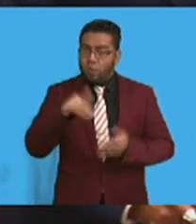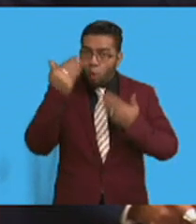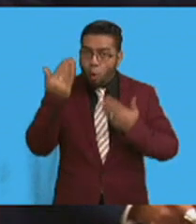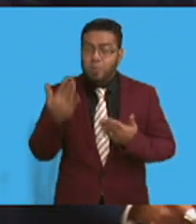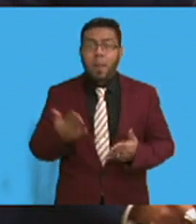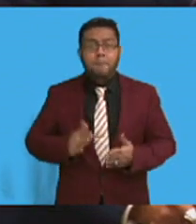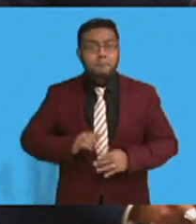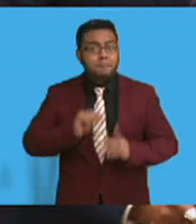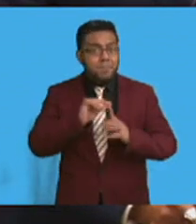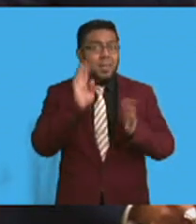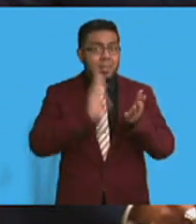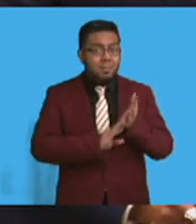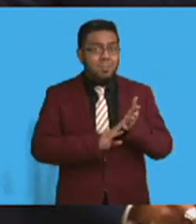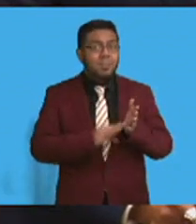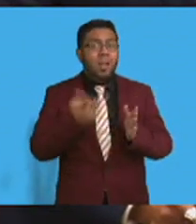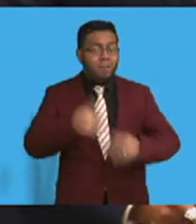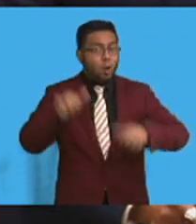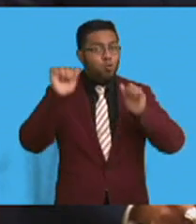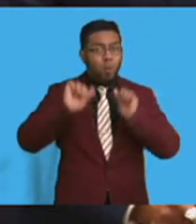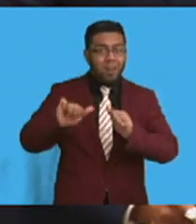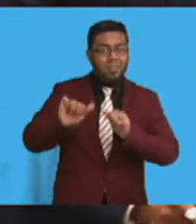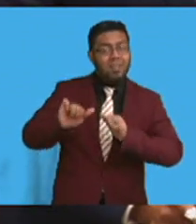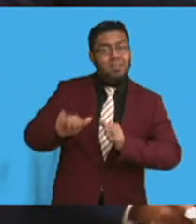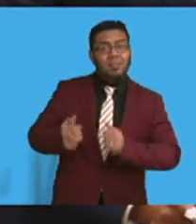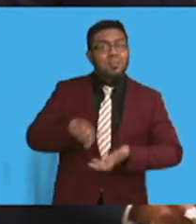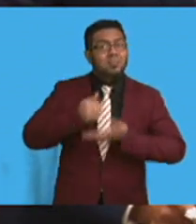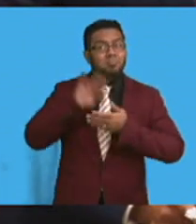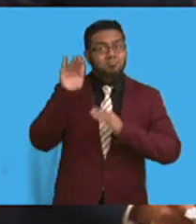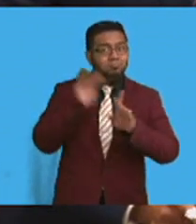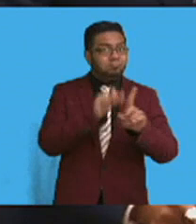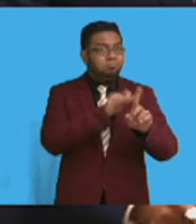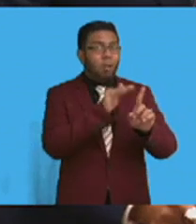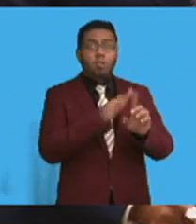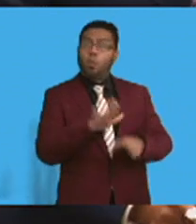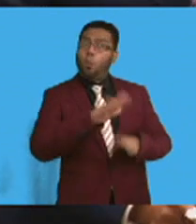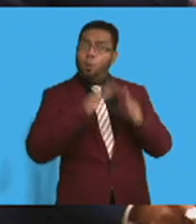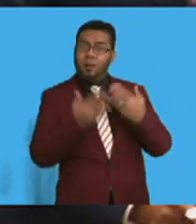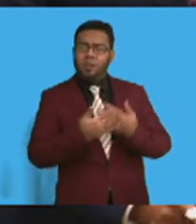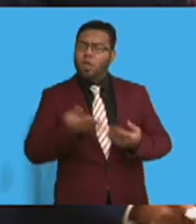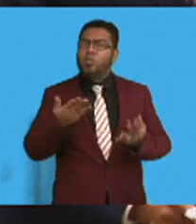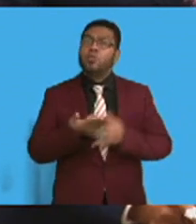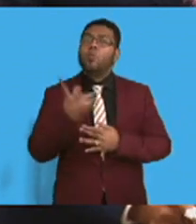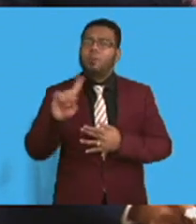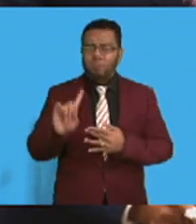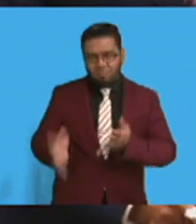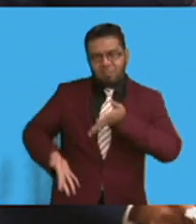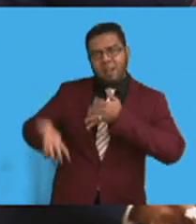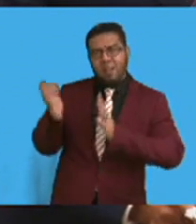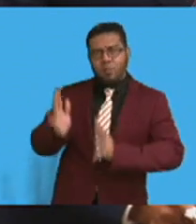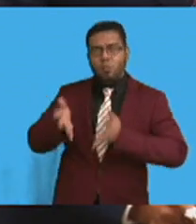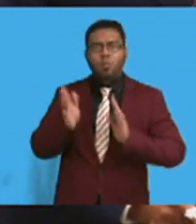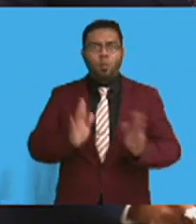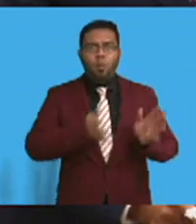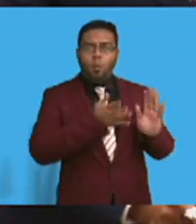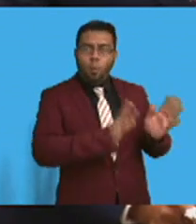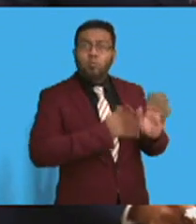remained steadfast in our campaign to rally the world to more ambitious climate action through the Talanoa Dialogue and seek the full implementation